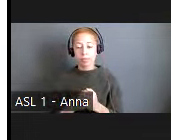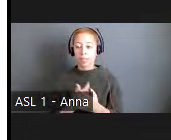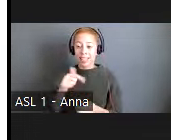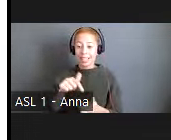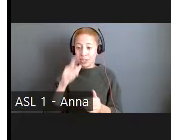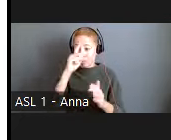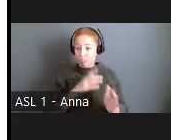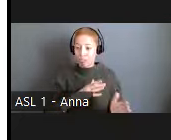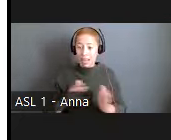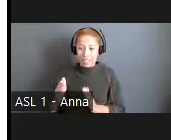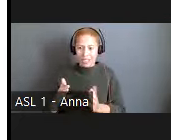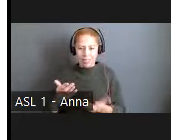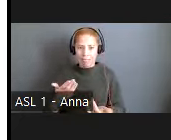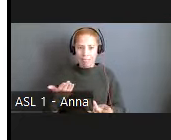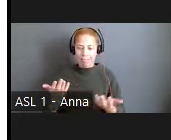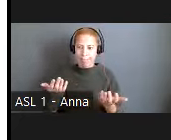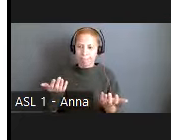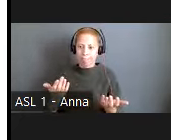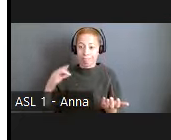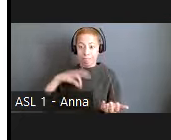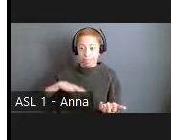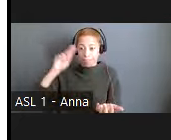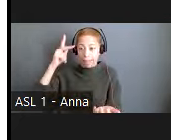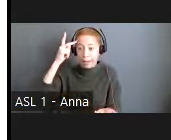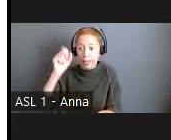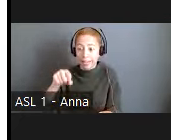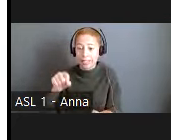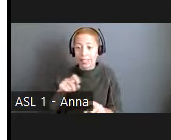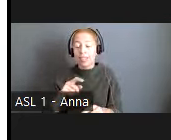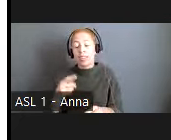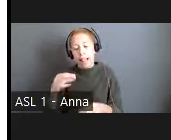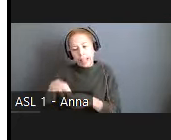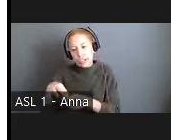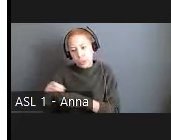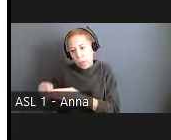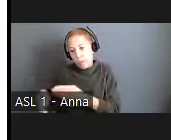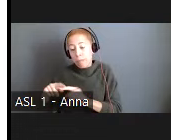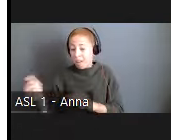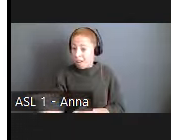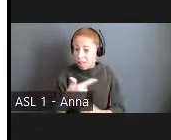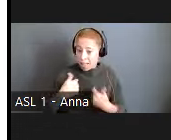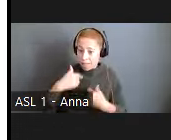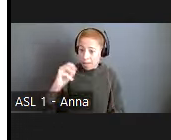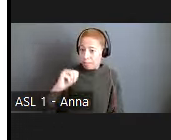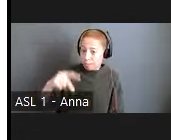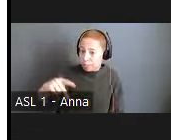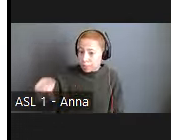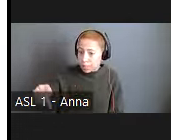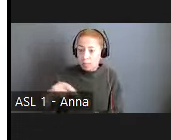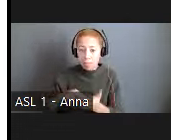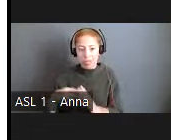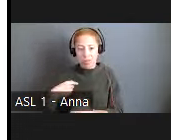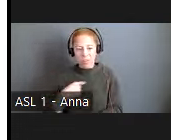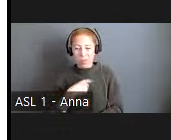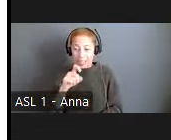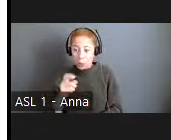on the call are voters. Of course, the election's over, but you all have MPPs, and what we need is for people like you to